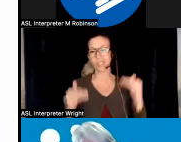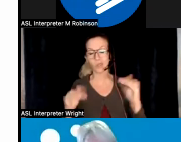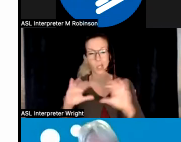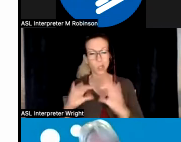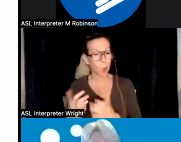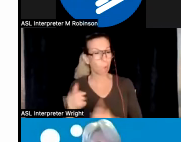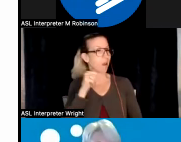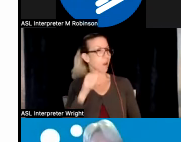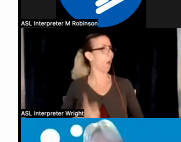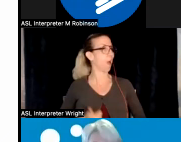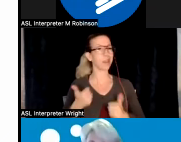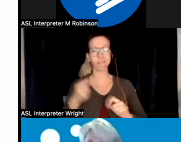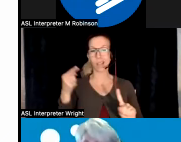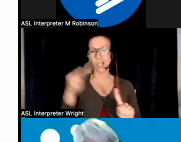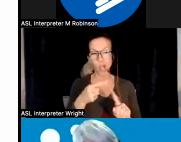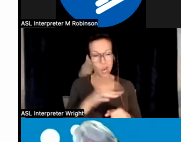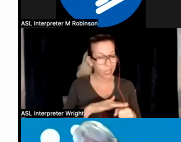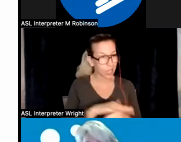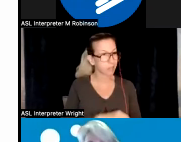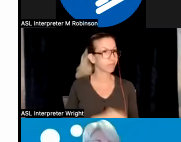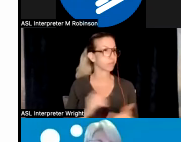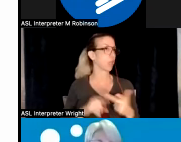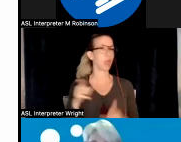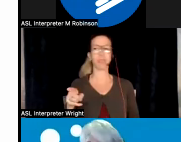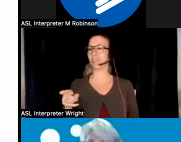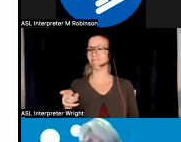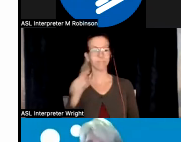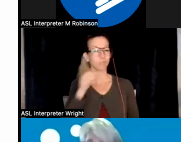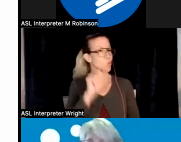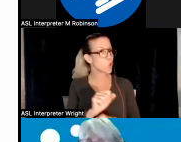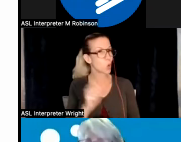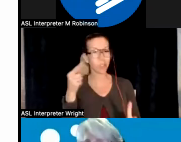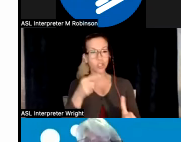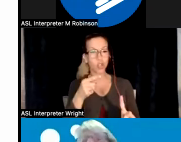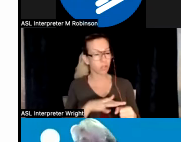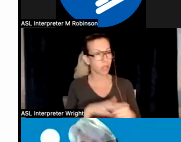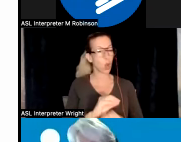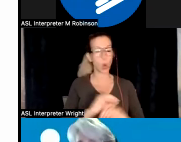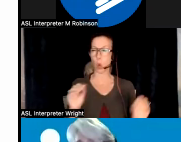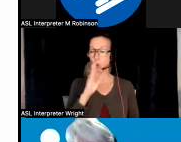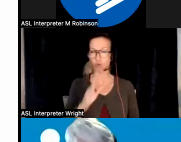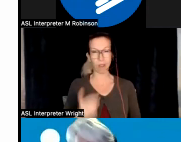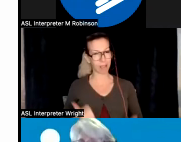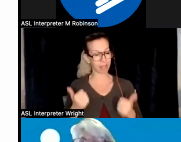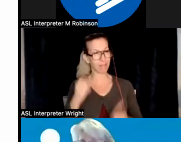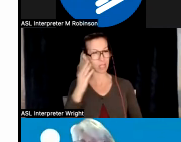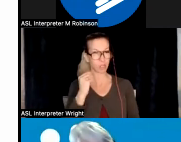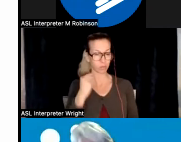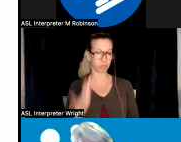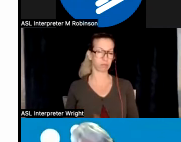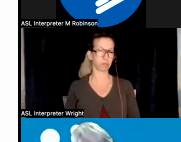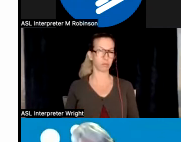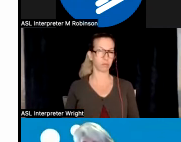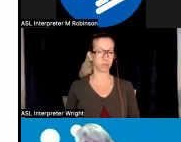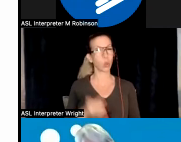target area that you're trying to serve, they don't work with the target population, and they have no direct life experience, you recognize, right, that you need to do